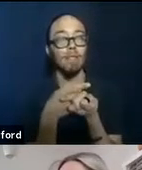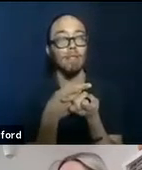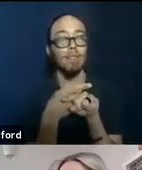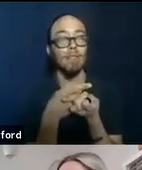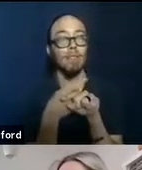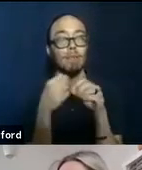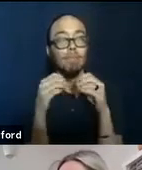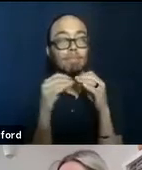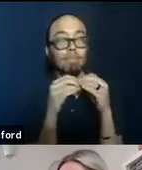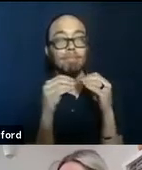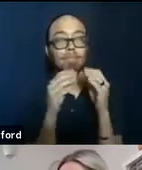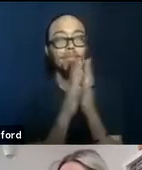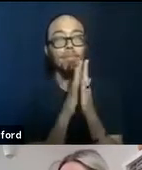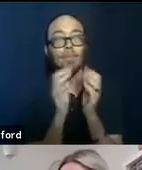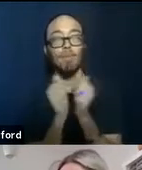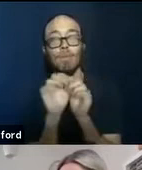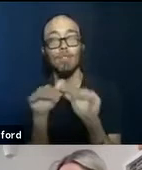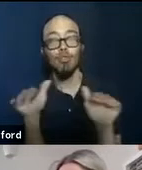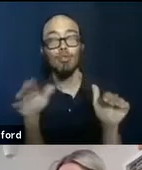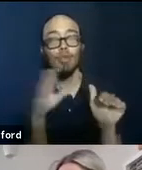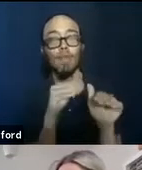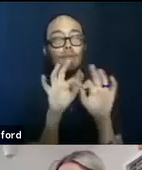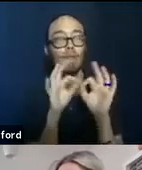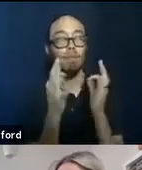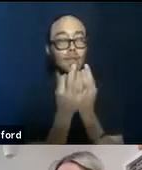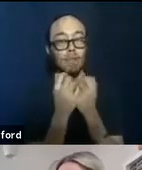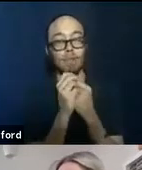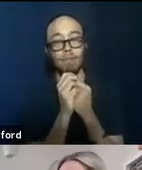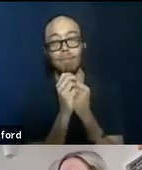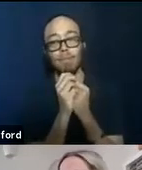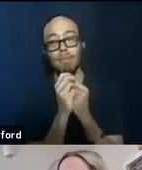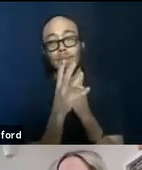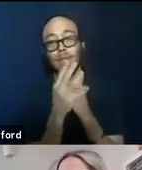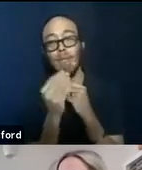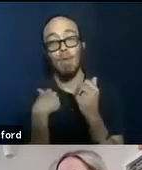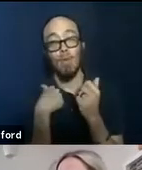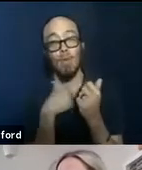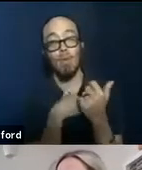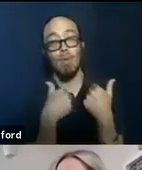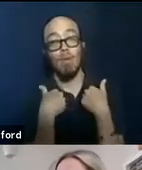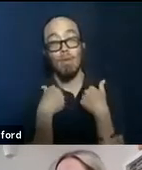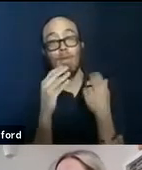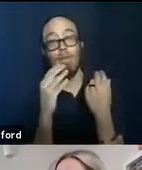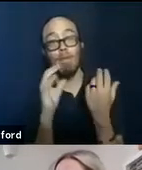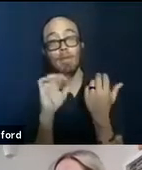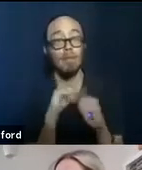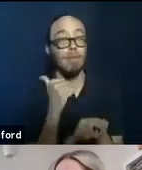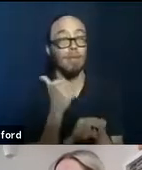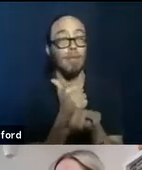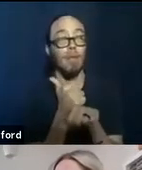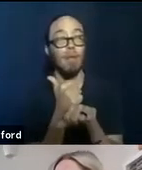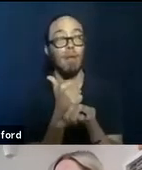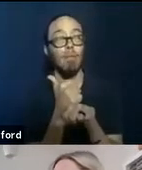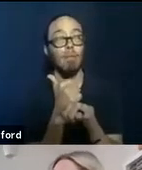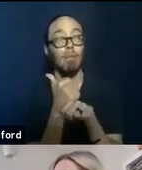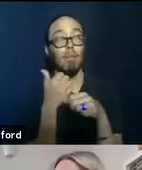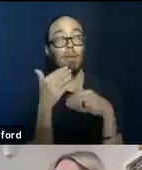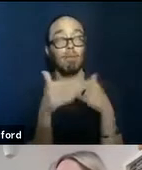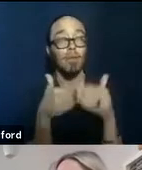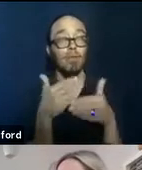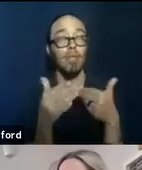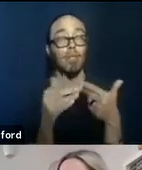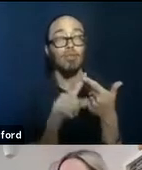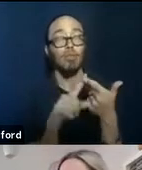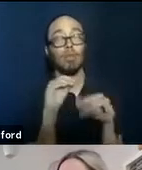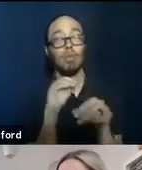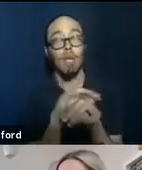and their families. And we have installed a way to conduct counseling